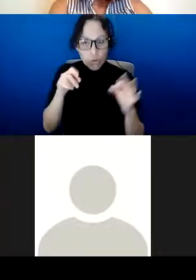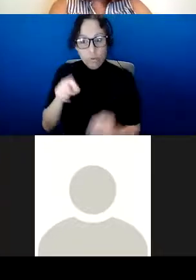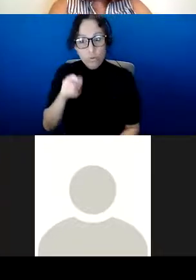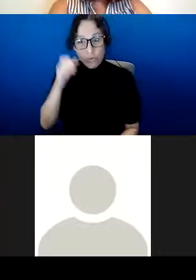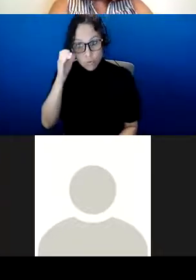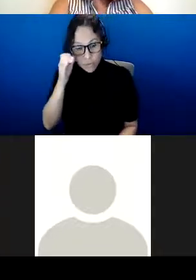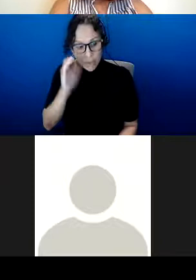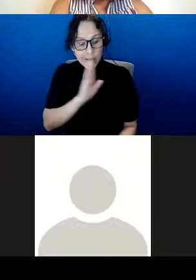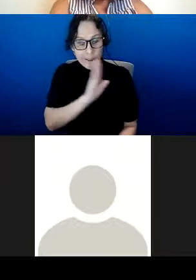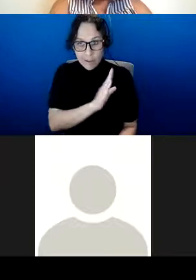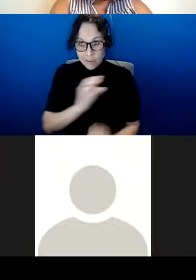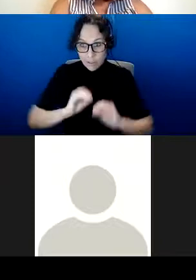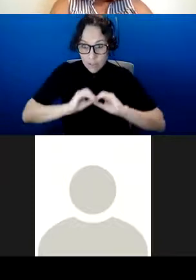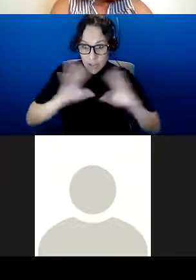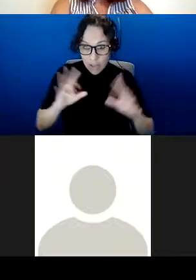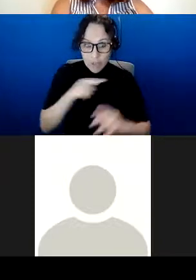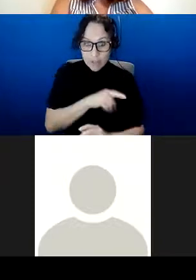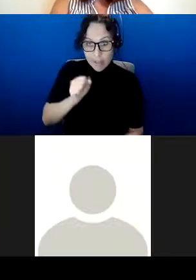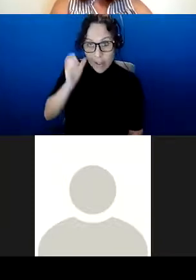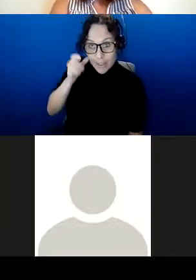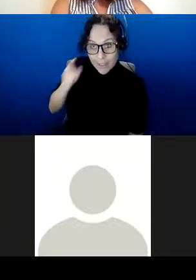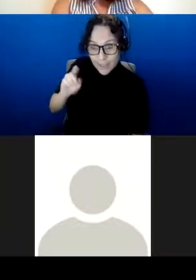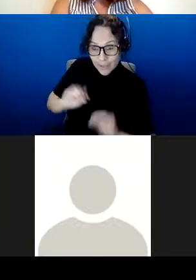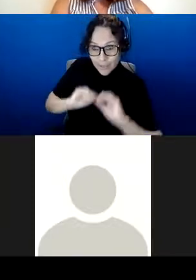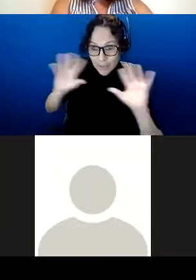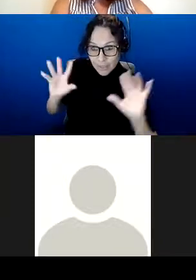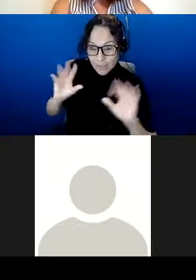provider clearly and they can hear you clearly.